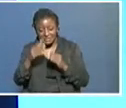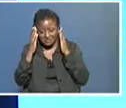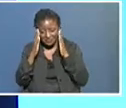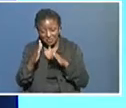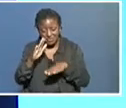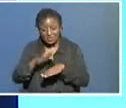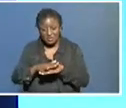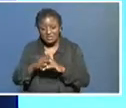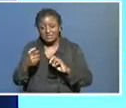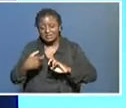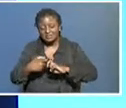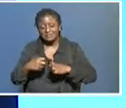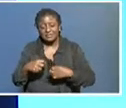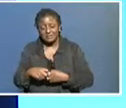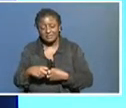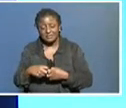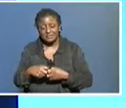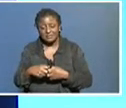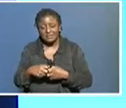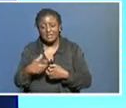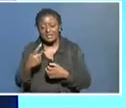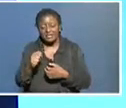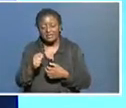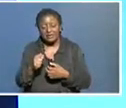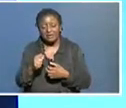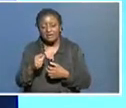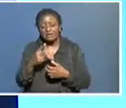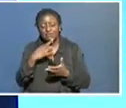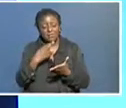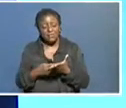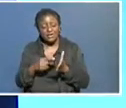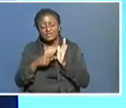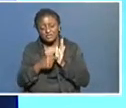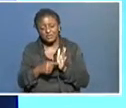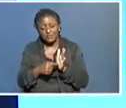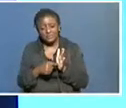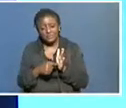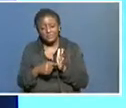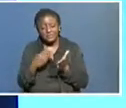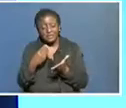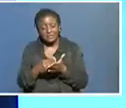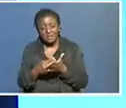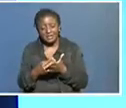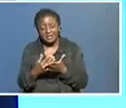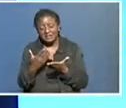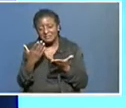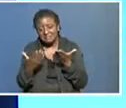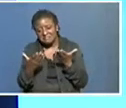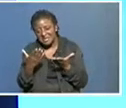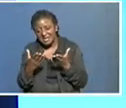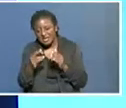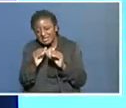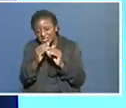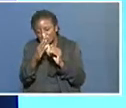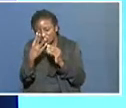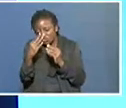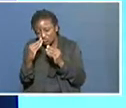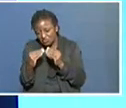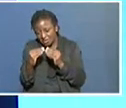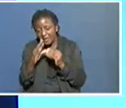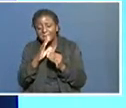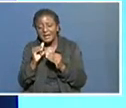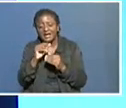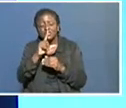the ILO's 11th actuarial report revealed the fund could be insolvent by 2028. That is, if